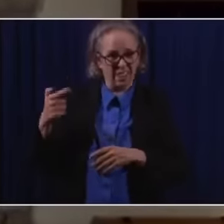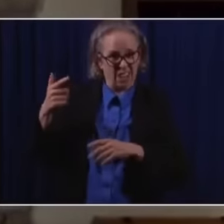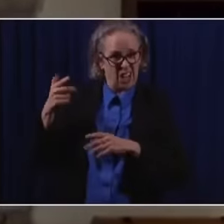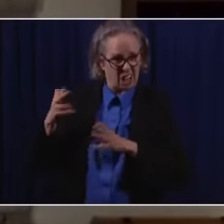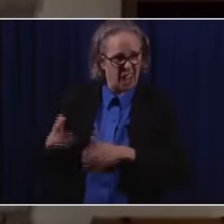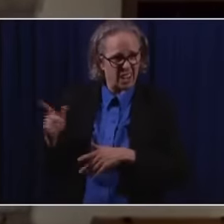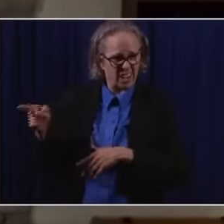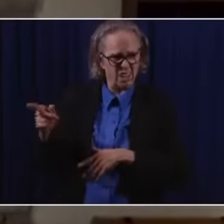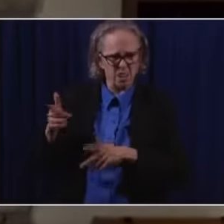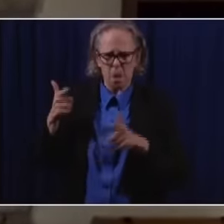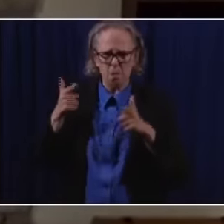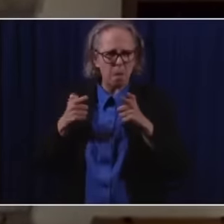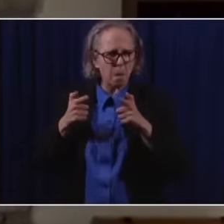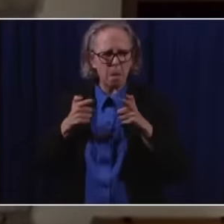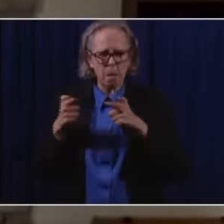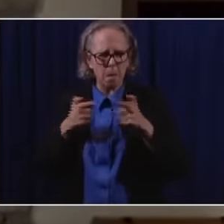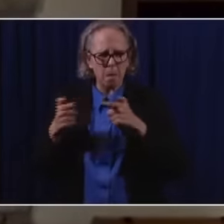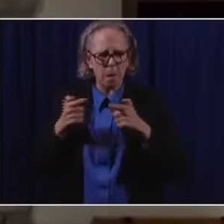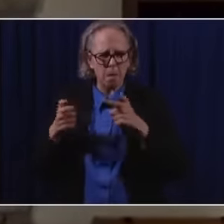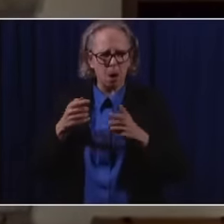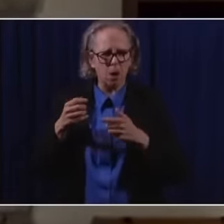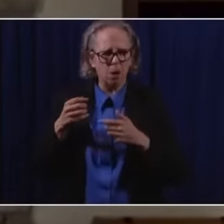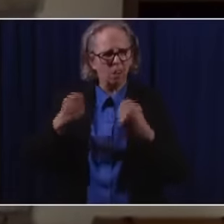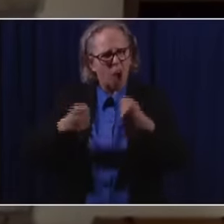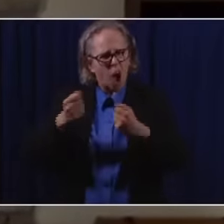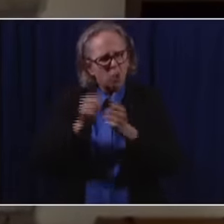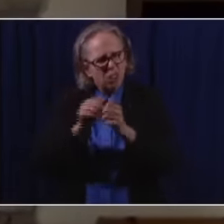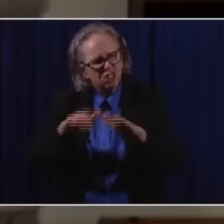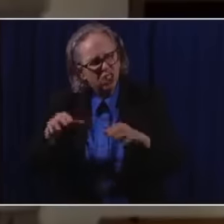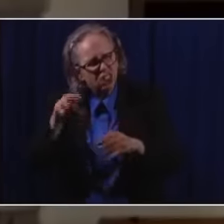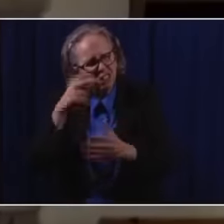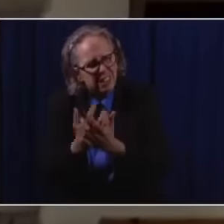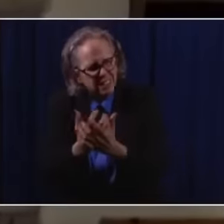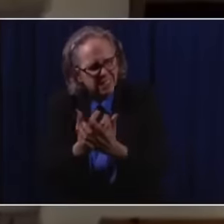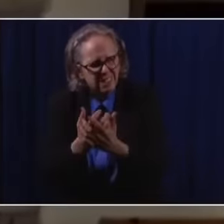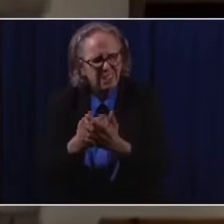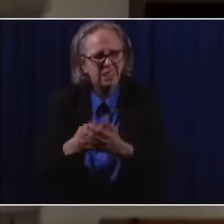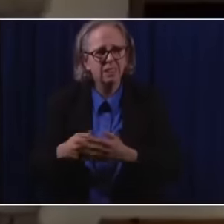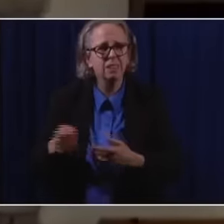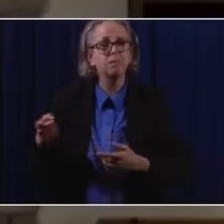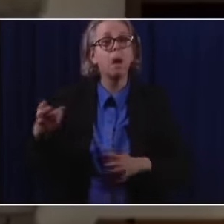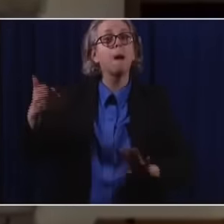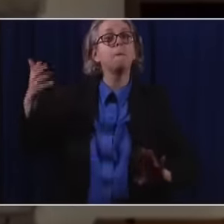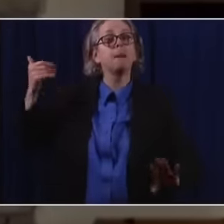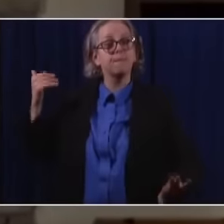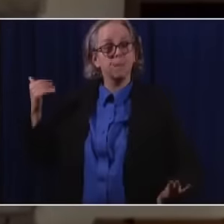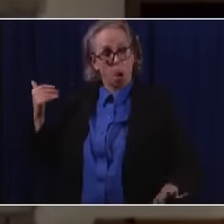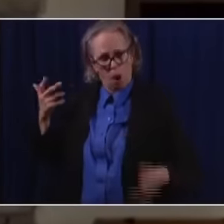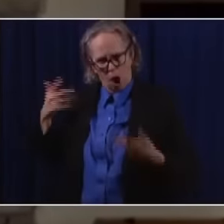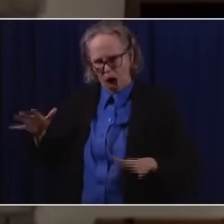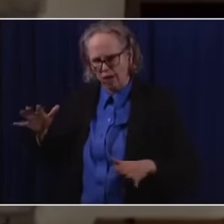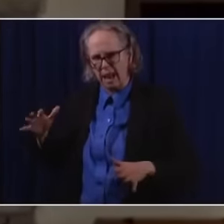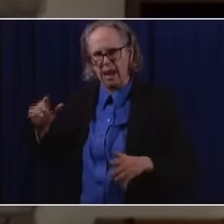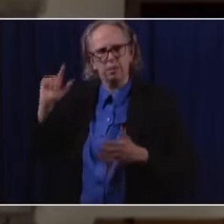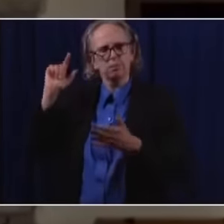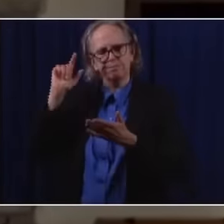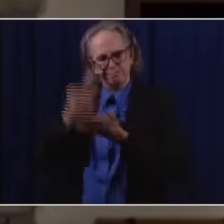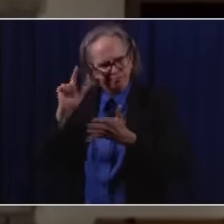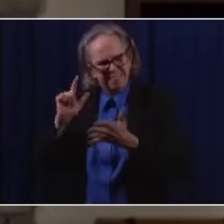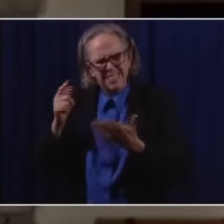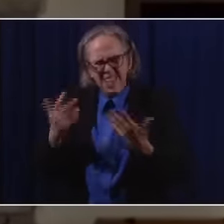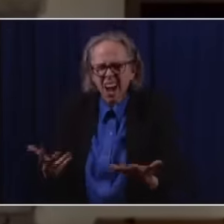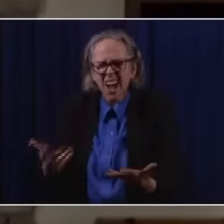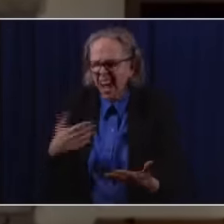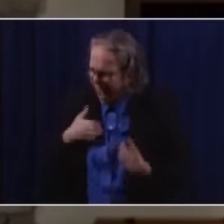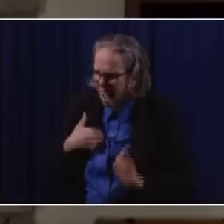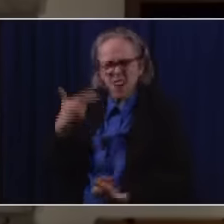a car full of children, is prohibited already by law from carrying a gun. He served 6